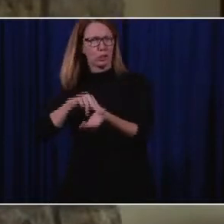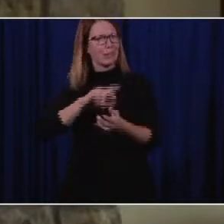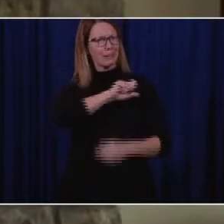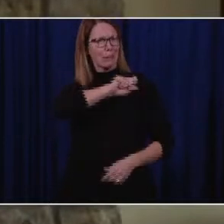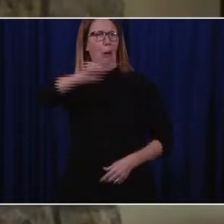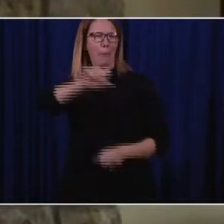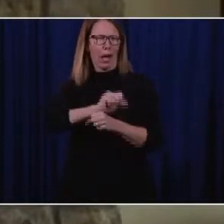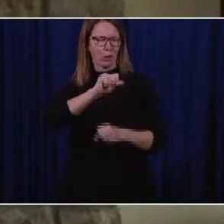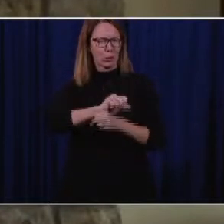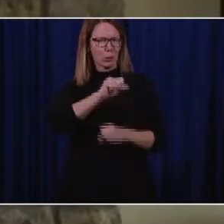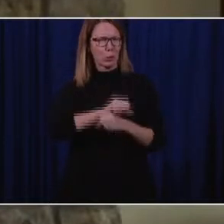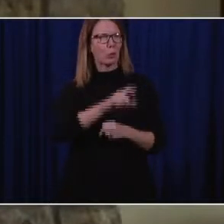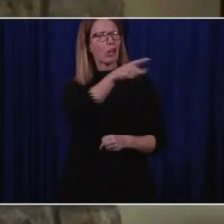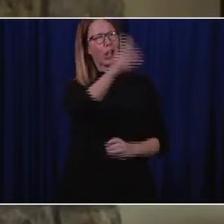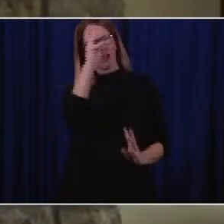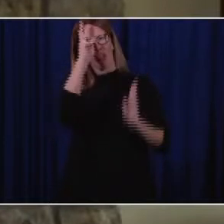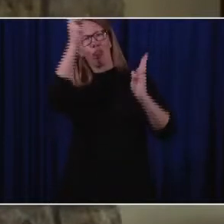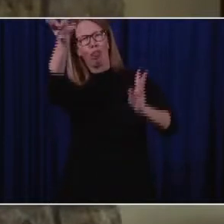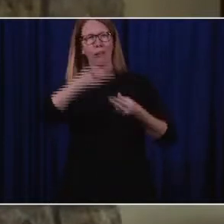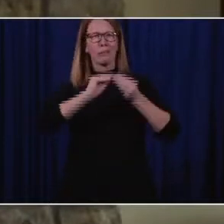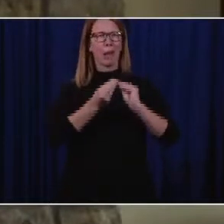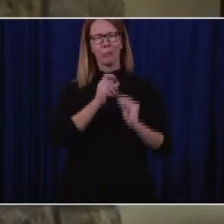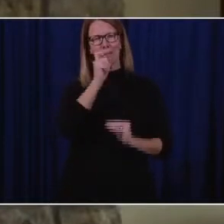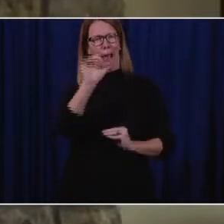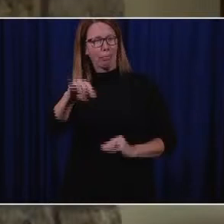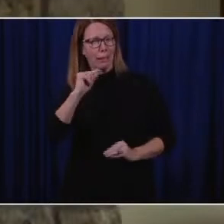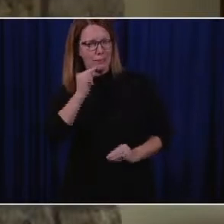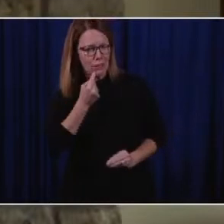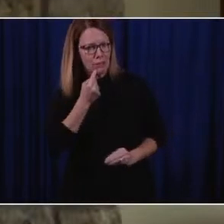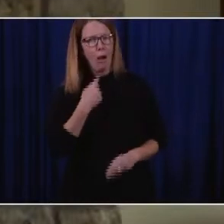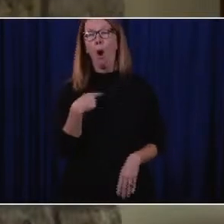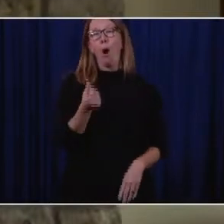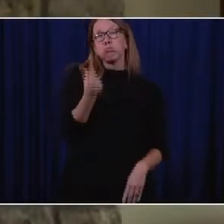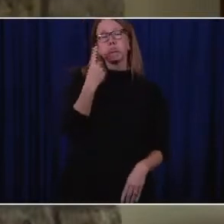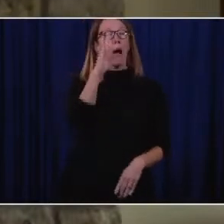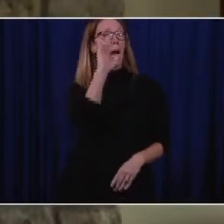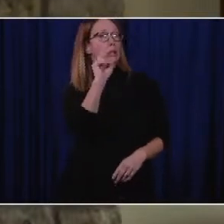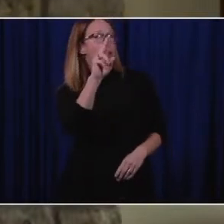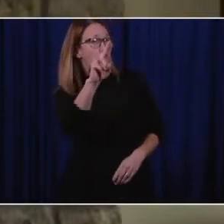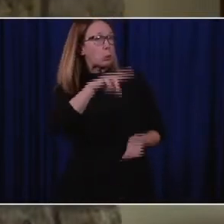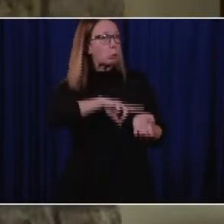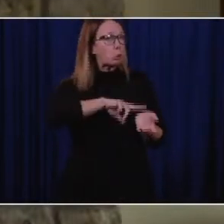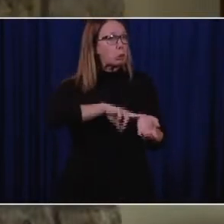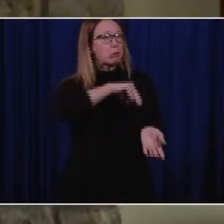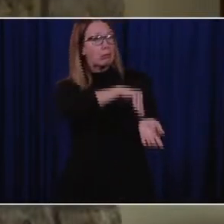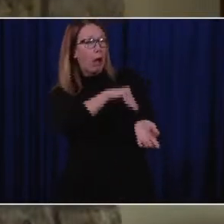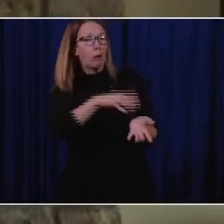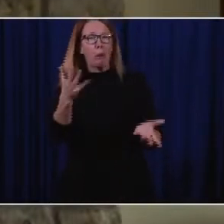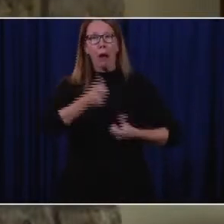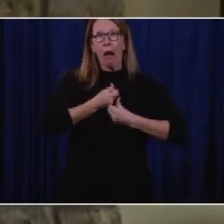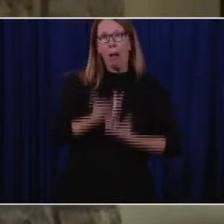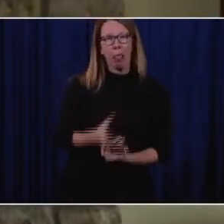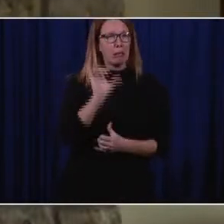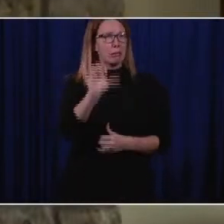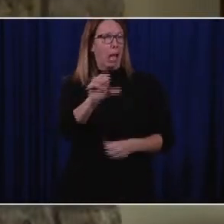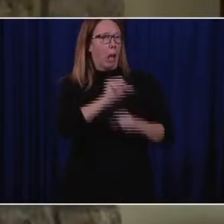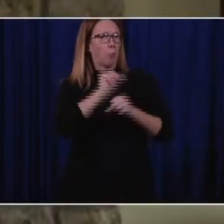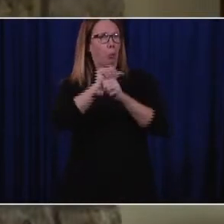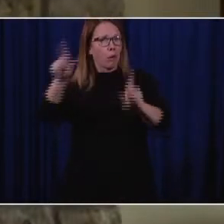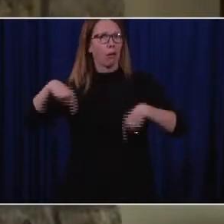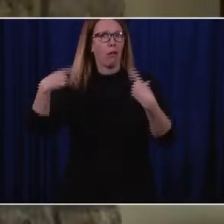work. Another, I don't understand why ICU nurses and doctors are so fatigued. They're doing the same work they always